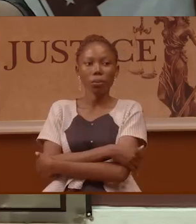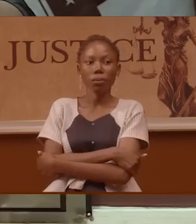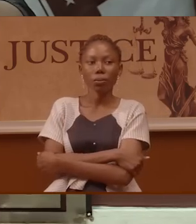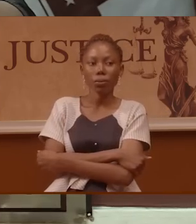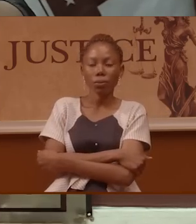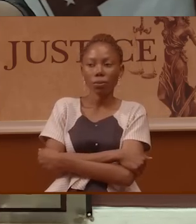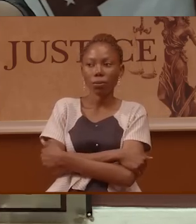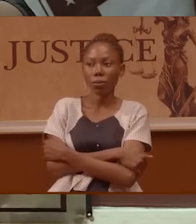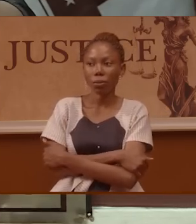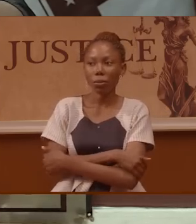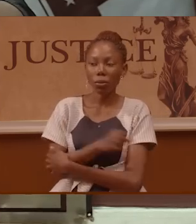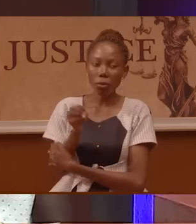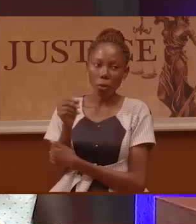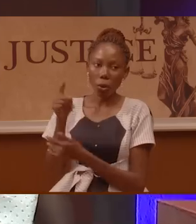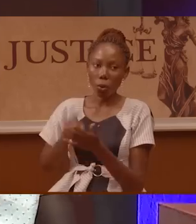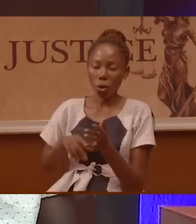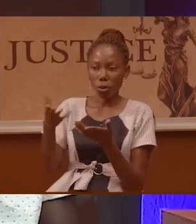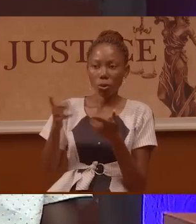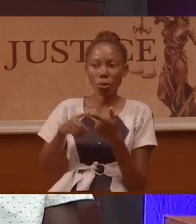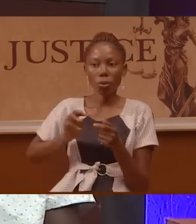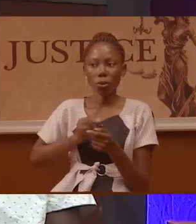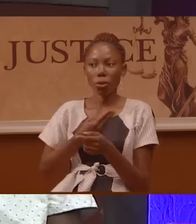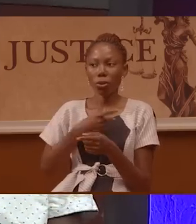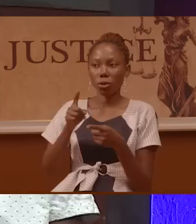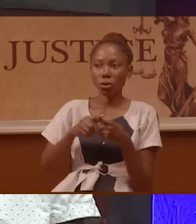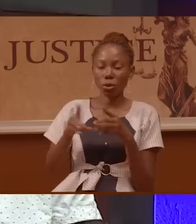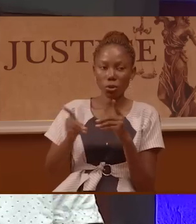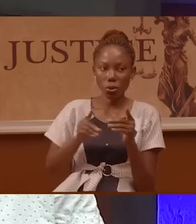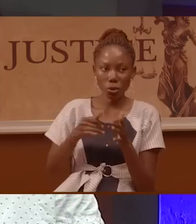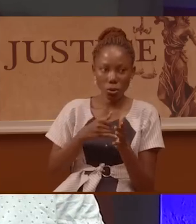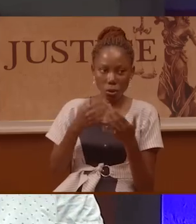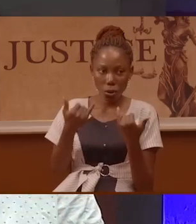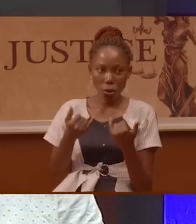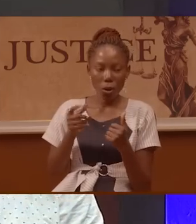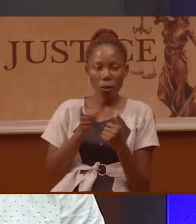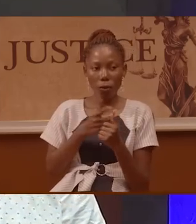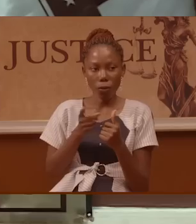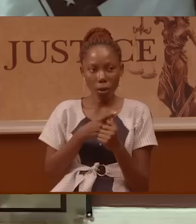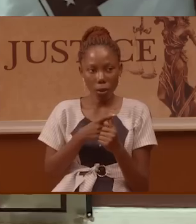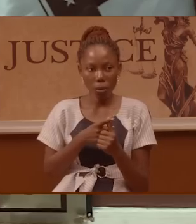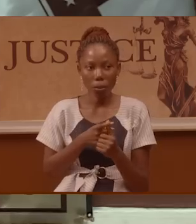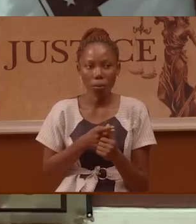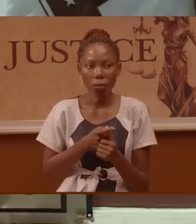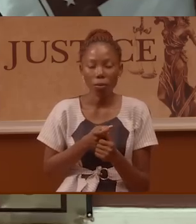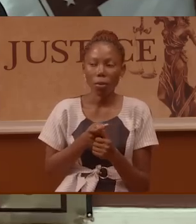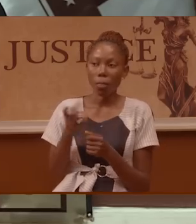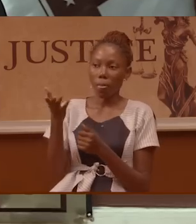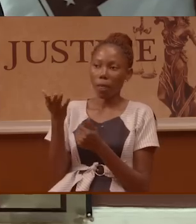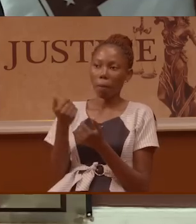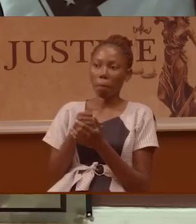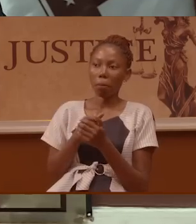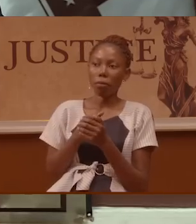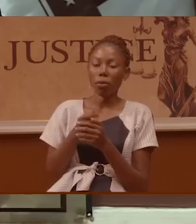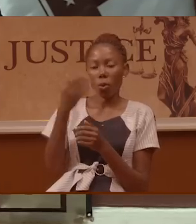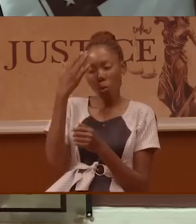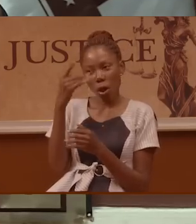What's your suggestion now? Huh? What's your suggestion now? My suggestion? Because first of all... Yes, ma'am. Okay, so let me have your suggestion and I'll